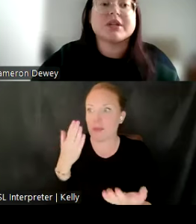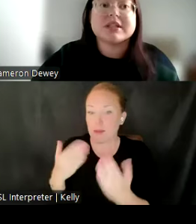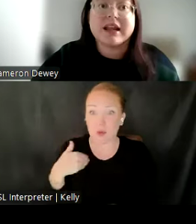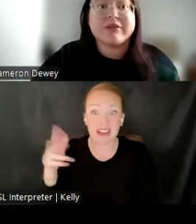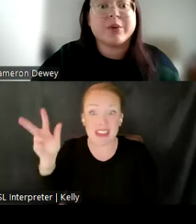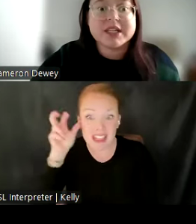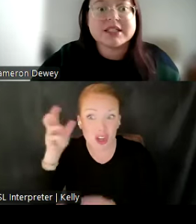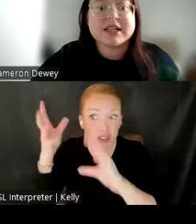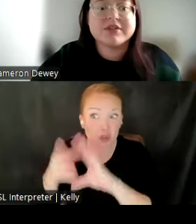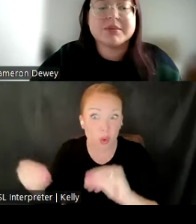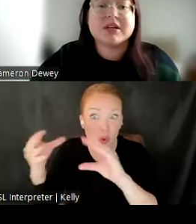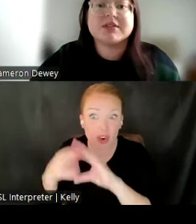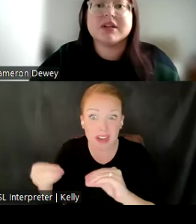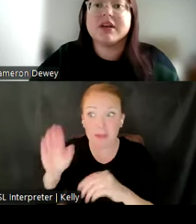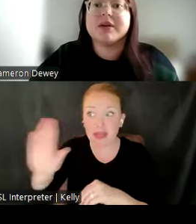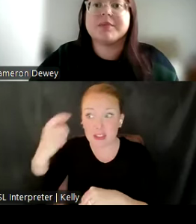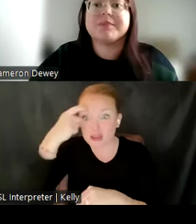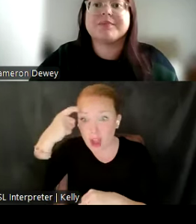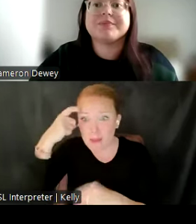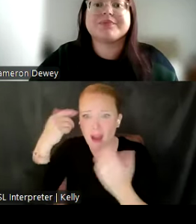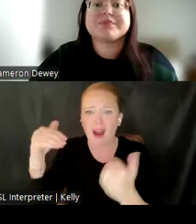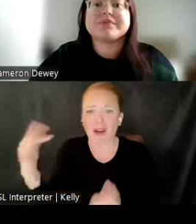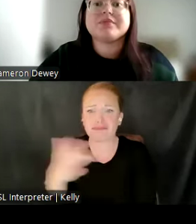it's important that everyone takes care of themselves.